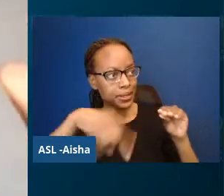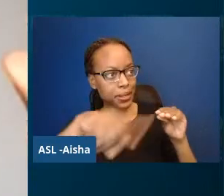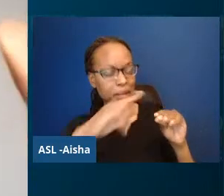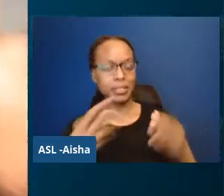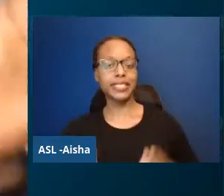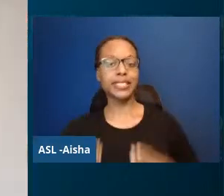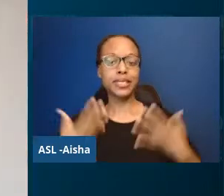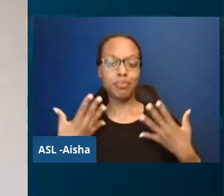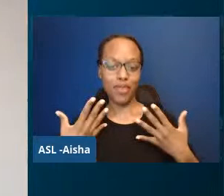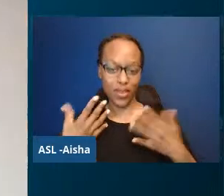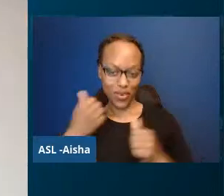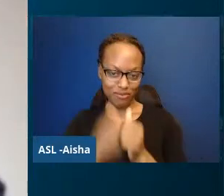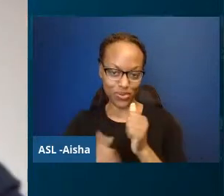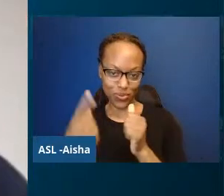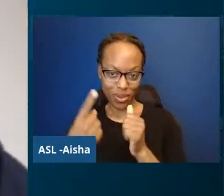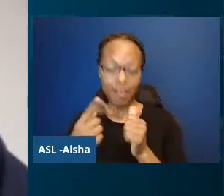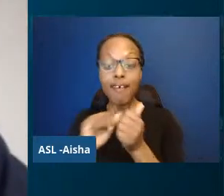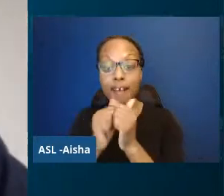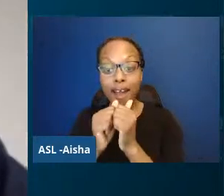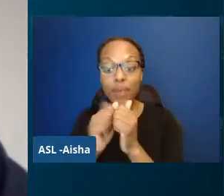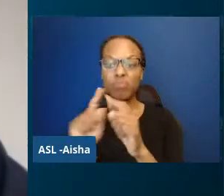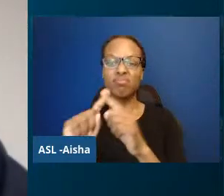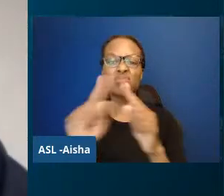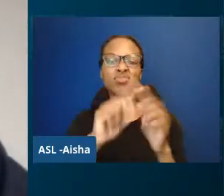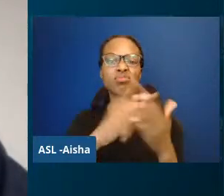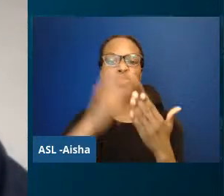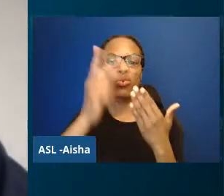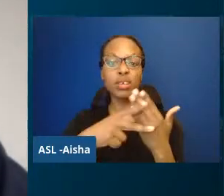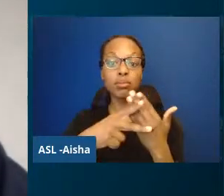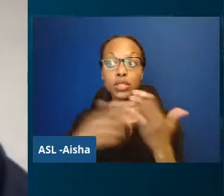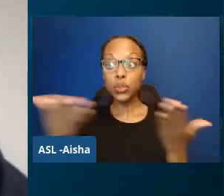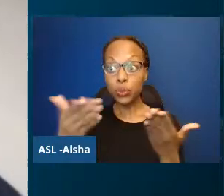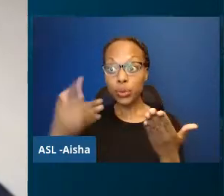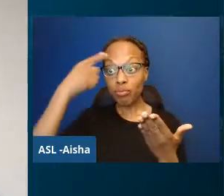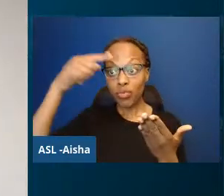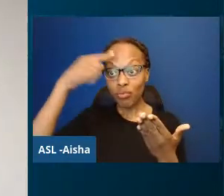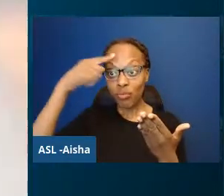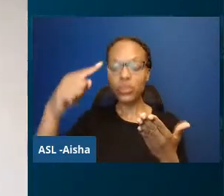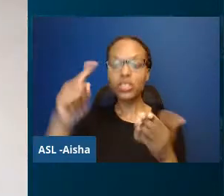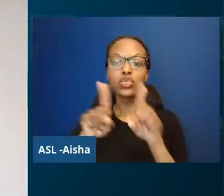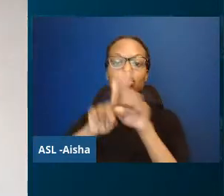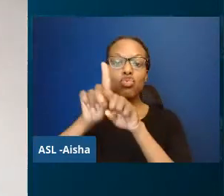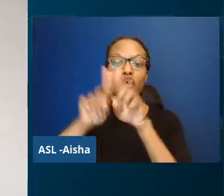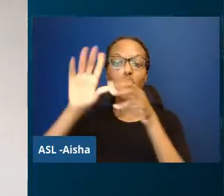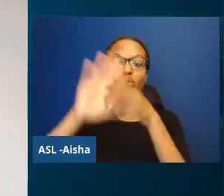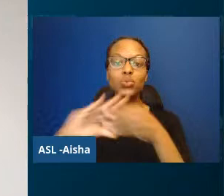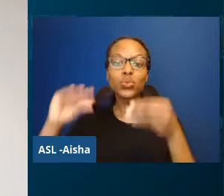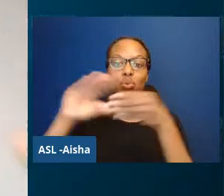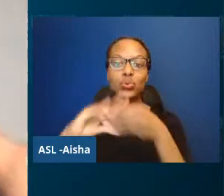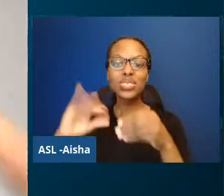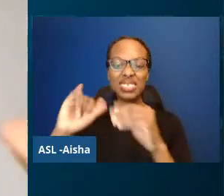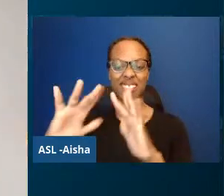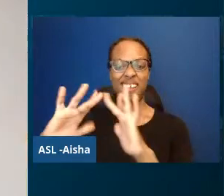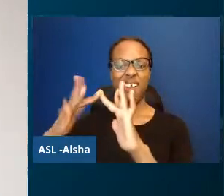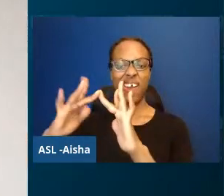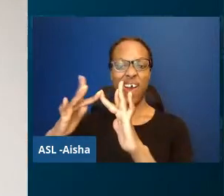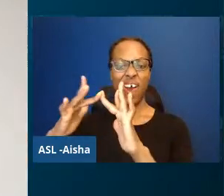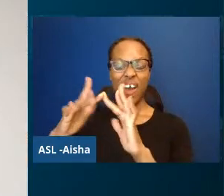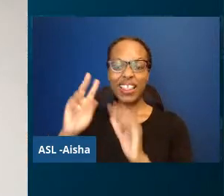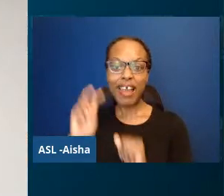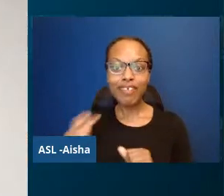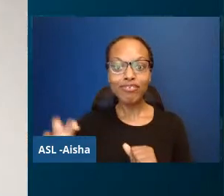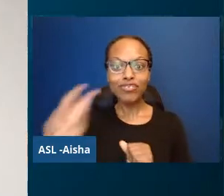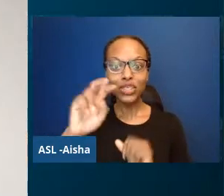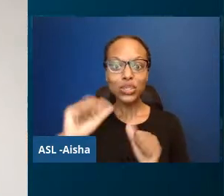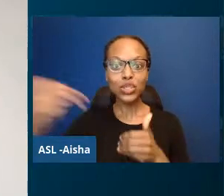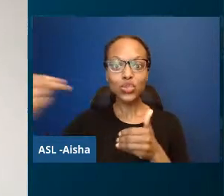doing lots of different programs like this. And you guys are here for Star Stories. This is one of our virtual Intrepid adventures that you all can join on